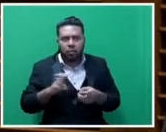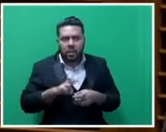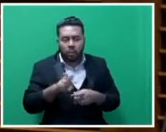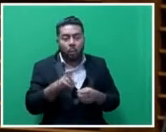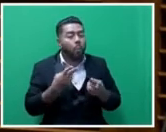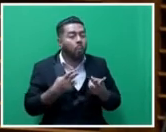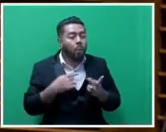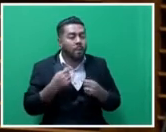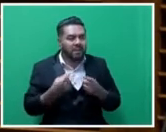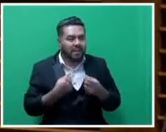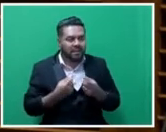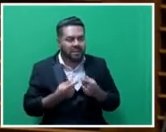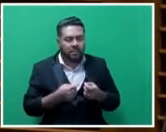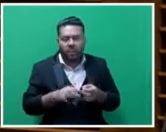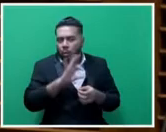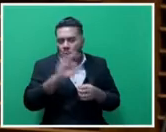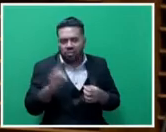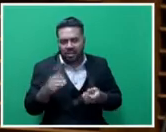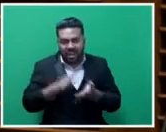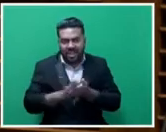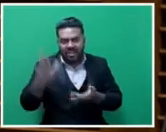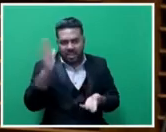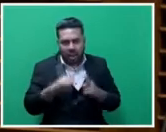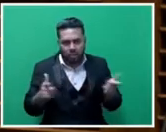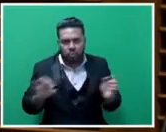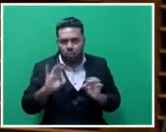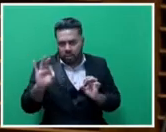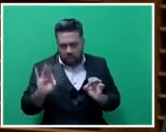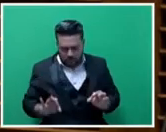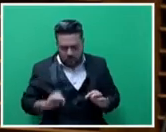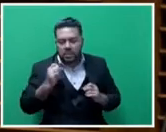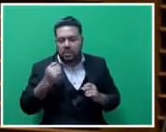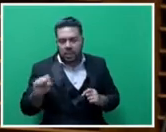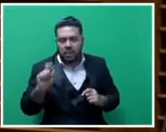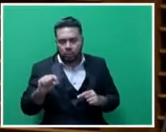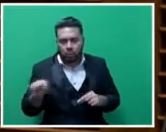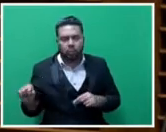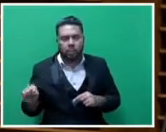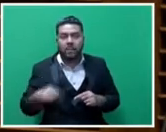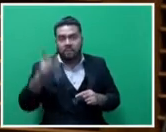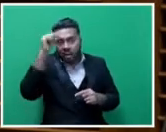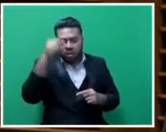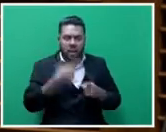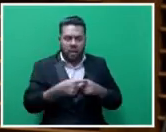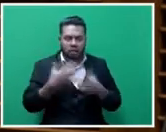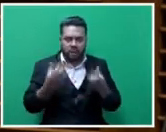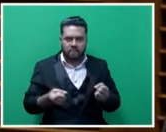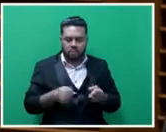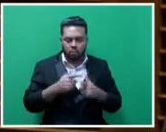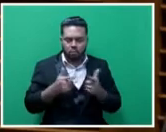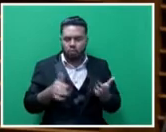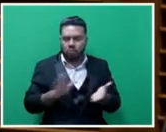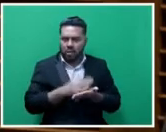website, with the exception of the Hindi version, which is actually currently being finalized, sir. Furthermore, Honourable Speaker, sir, the Building